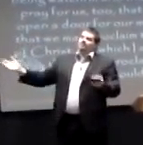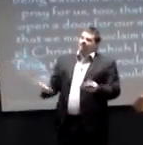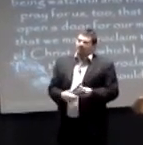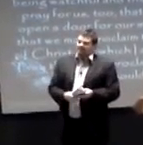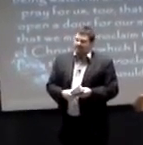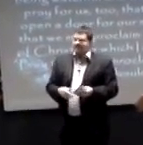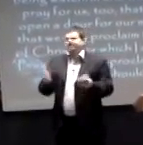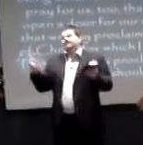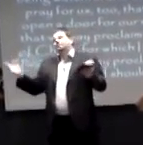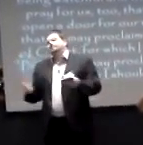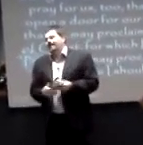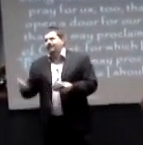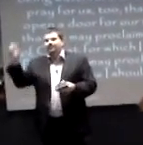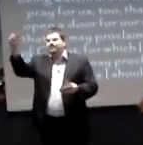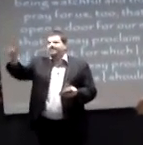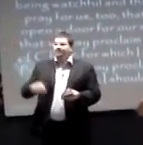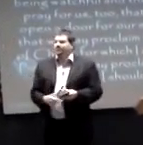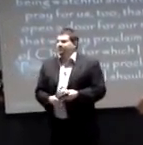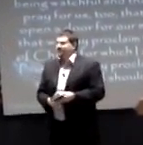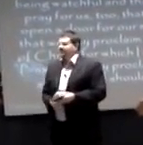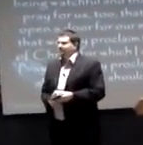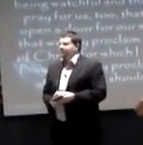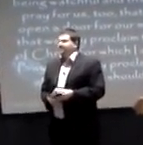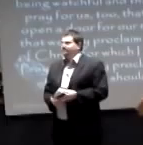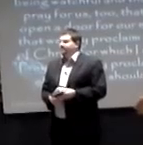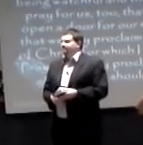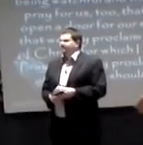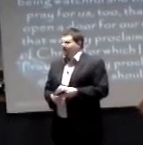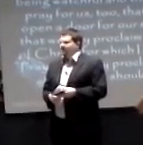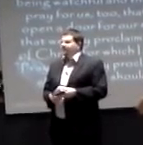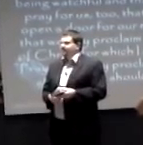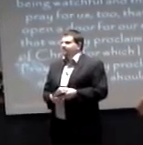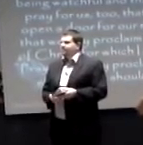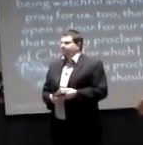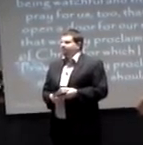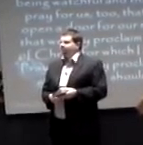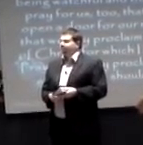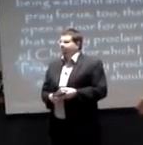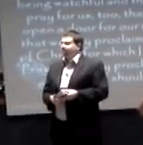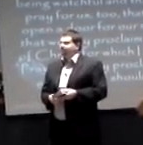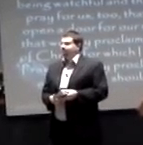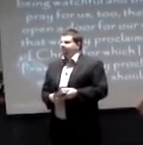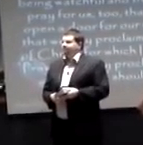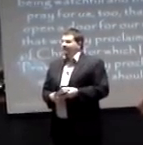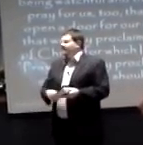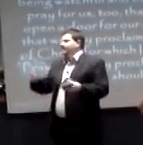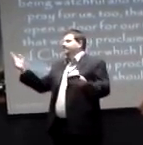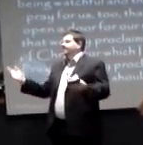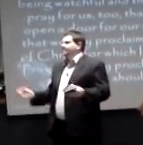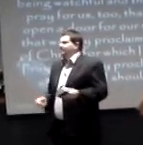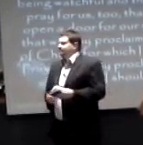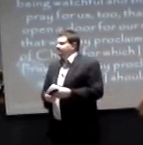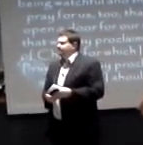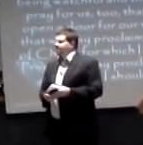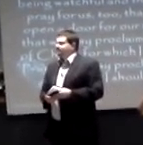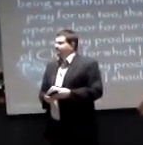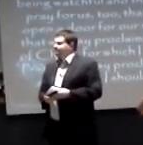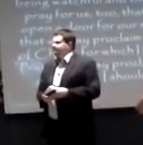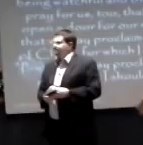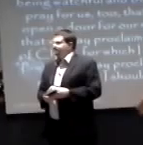When this fellow stopped, he said, you know, I heard the same sermon that you did, that Bobby preached. I didn't hear any of